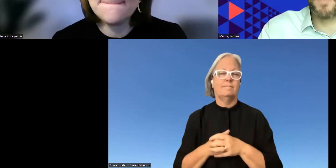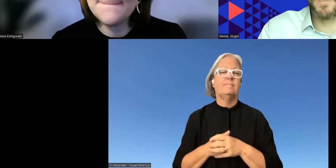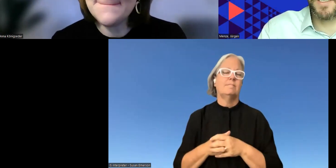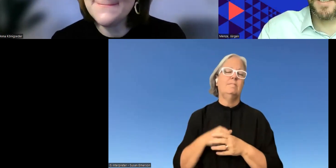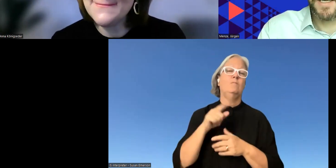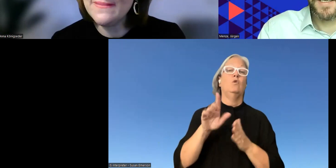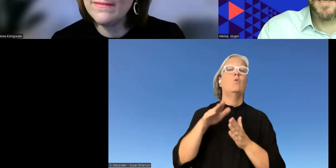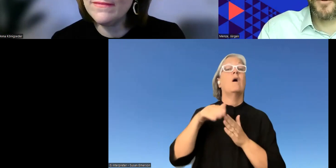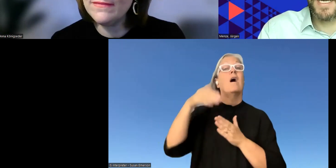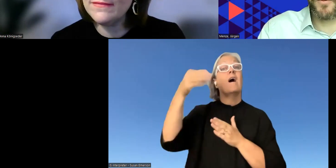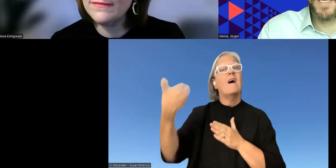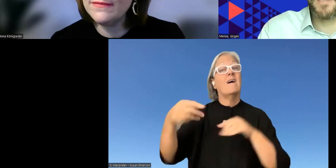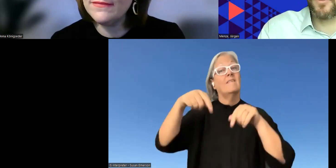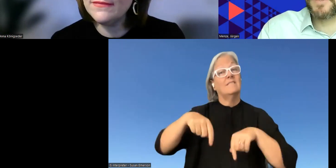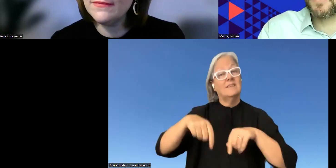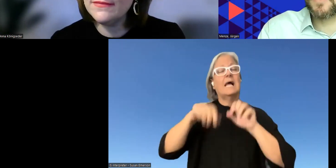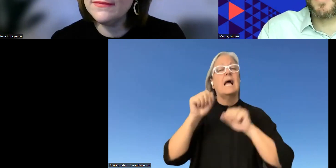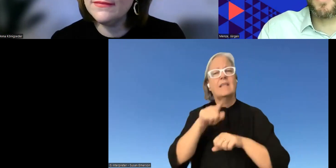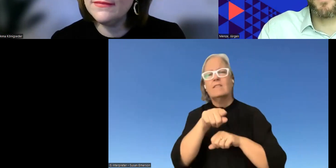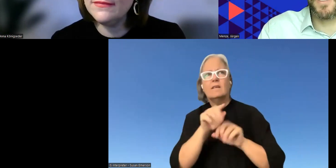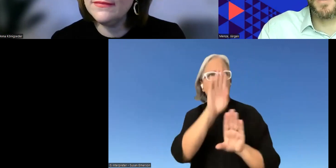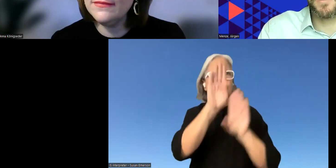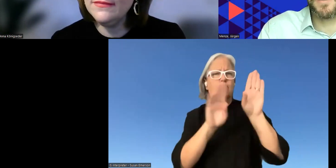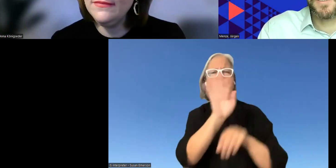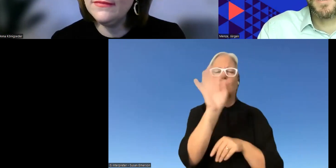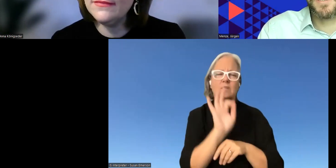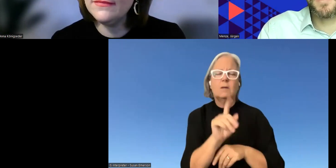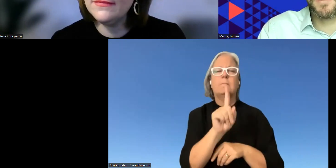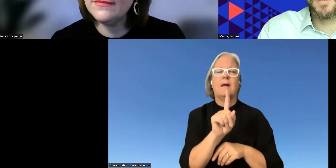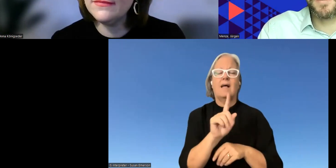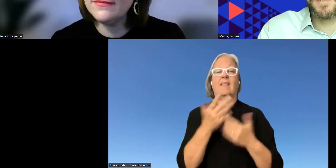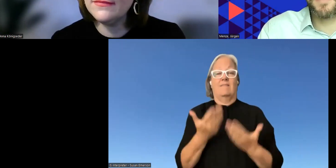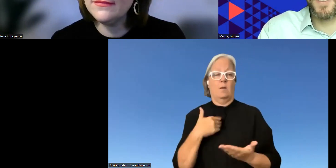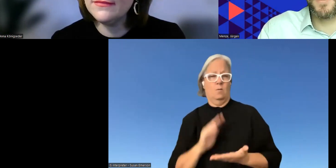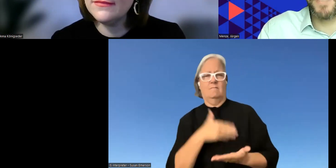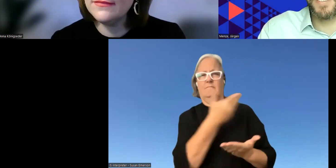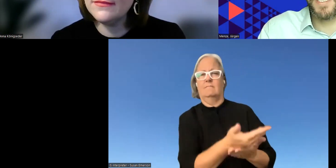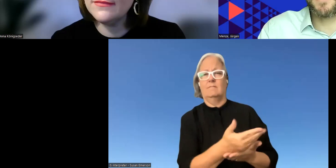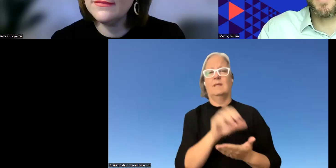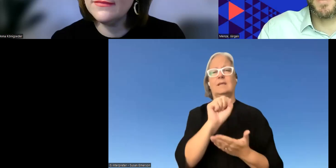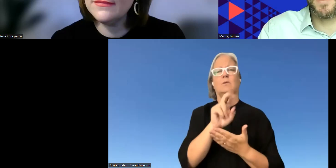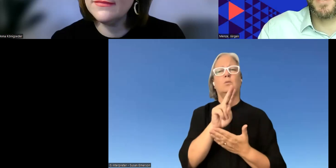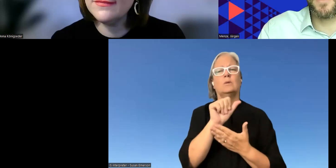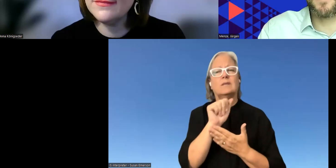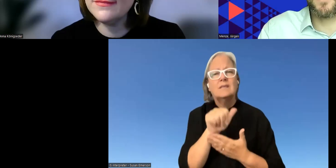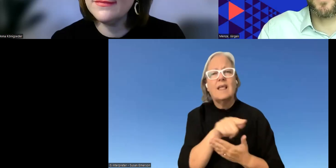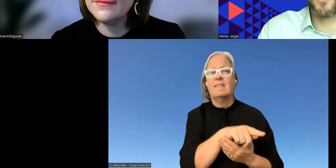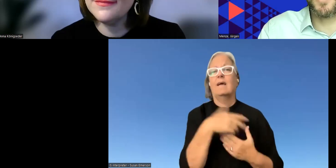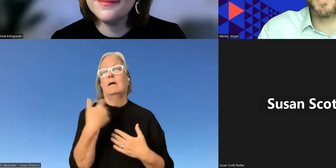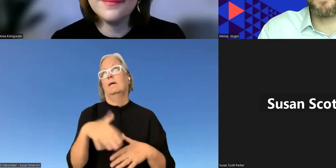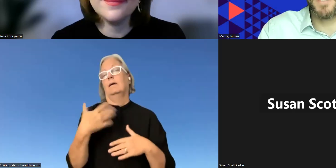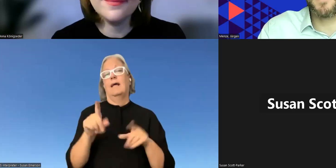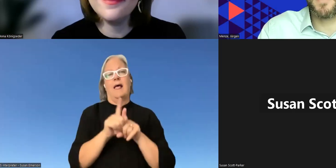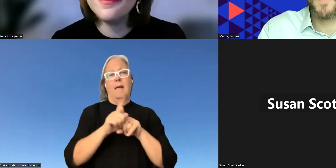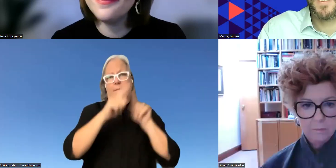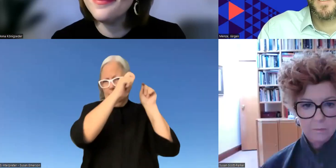end of the webinar. For now, we hand it over to Susan Scott-Parker. She's, as I said, wearing many hats today, the head as Zero